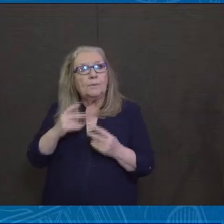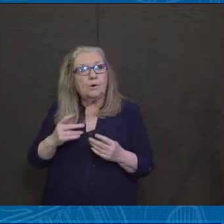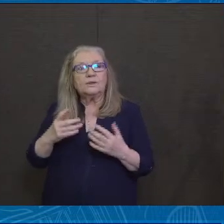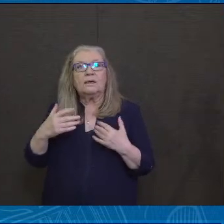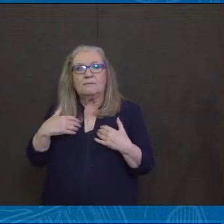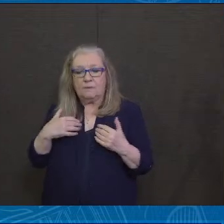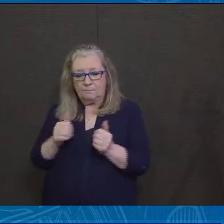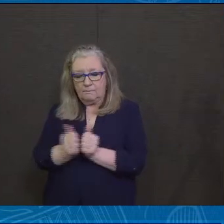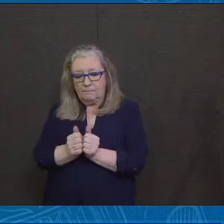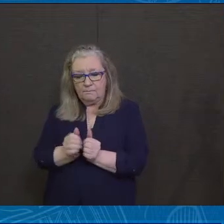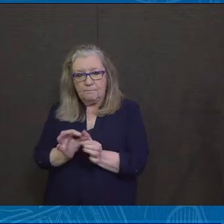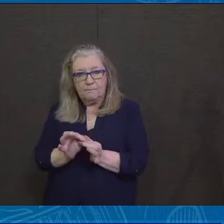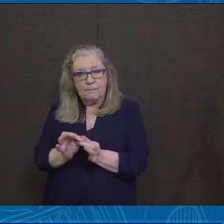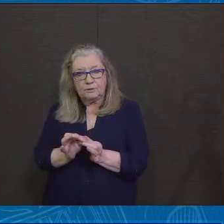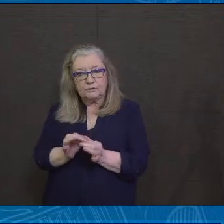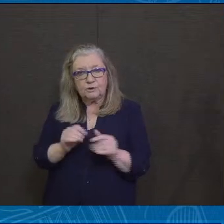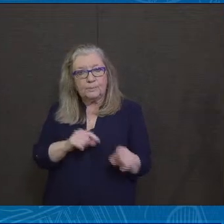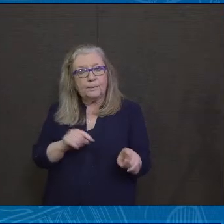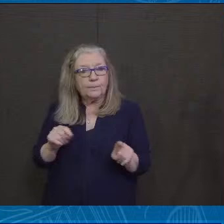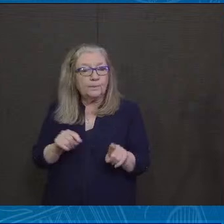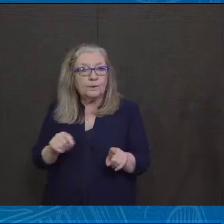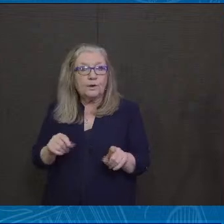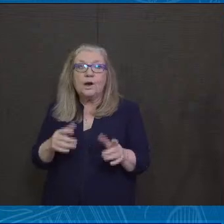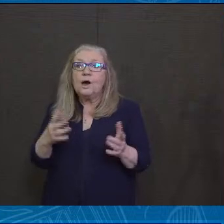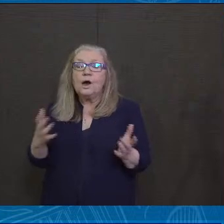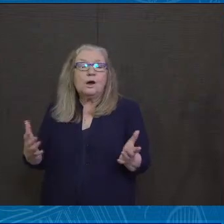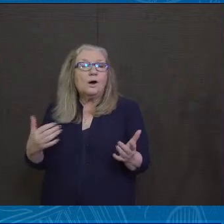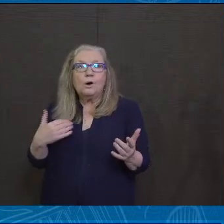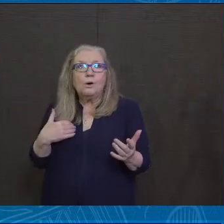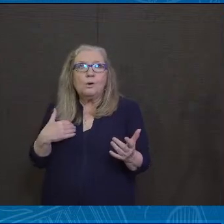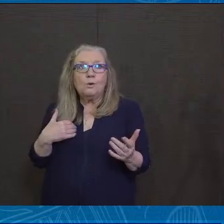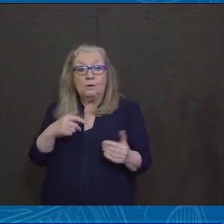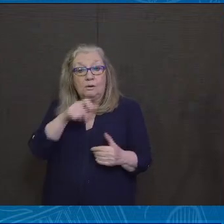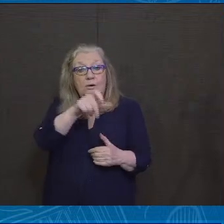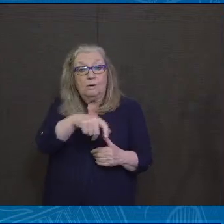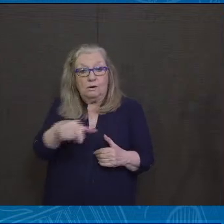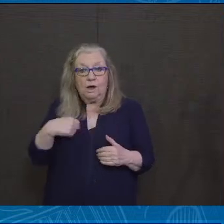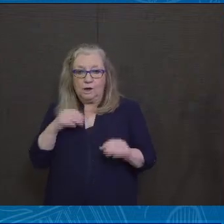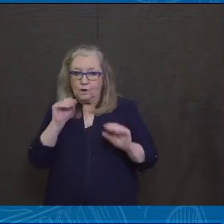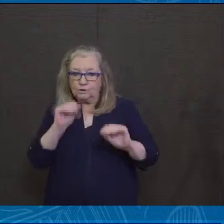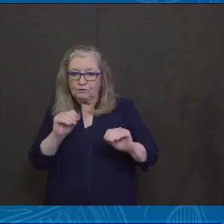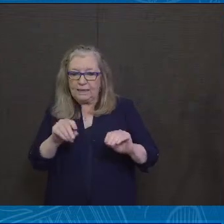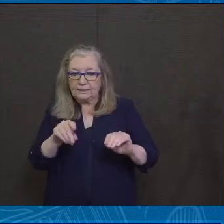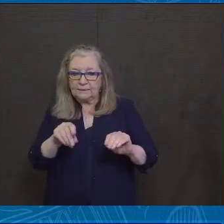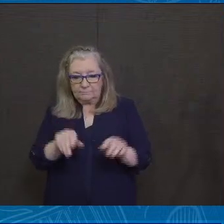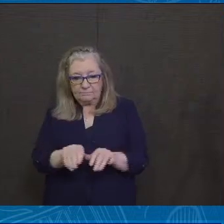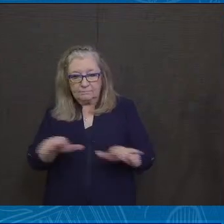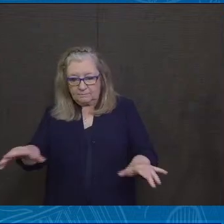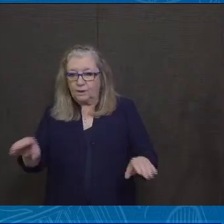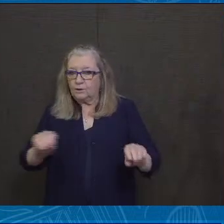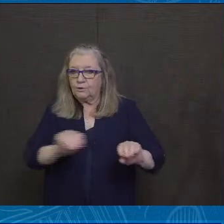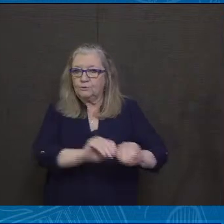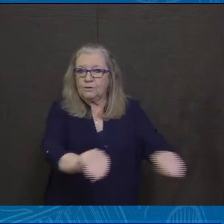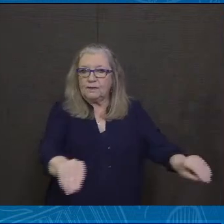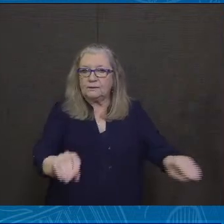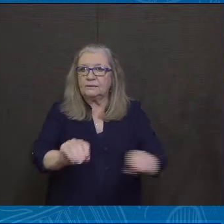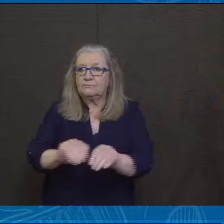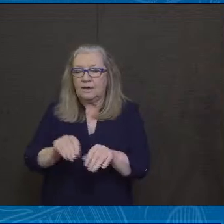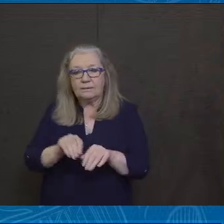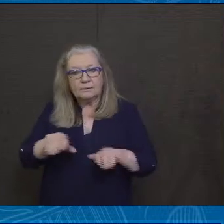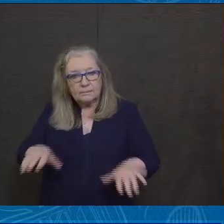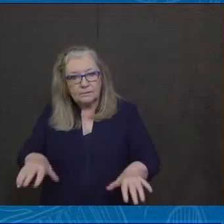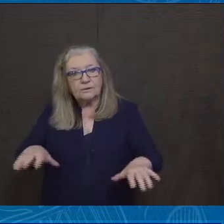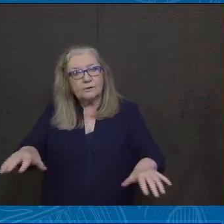on community weather, and also training of trainers in 2018 and 2024. I